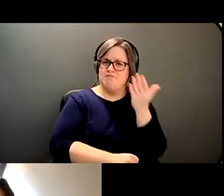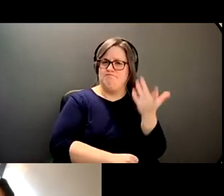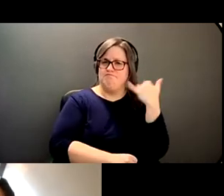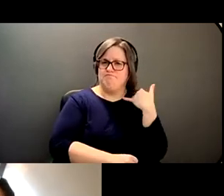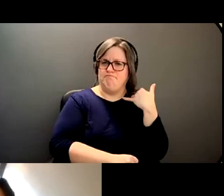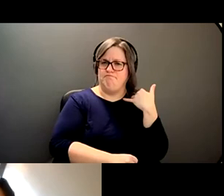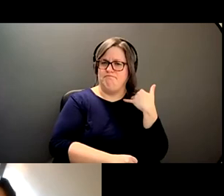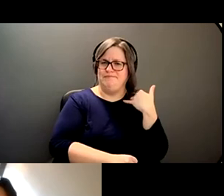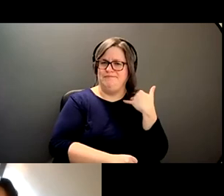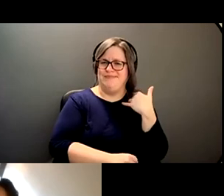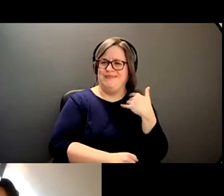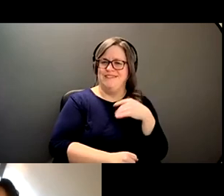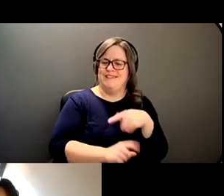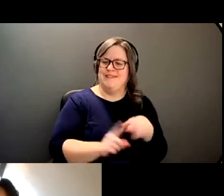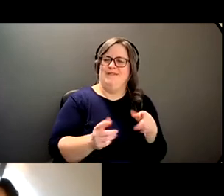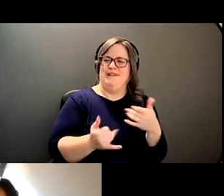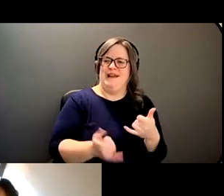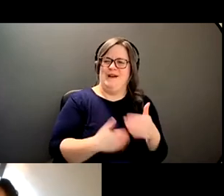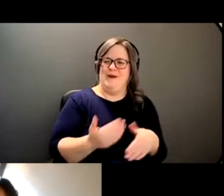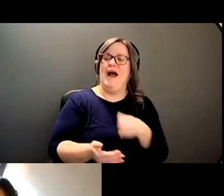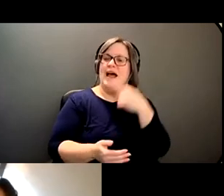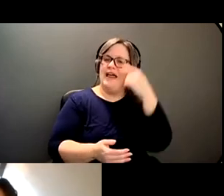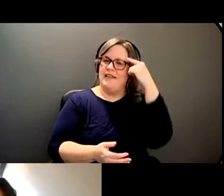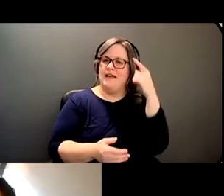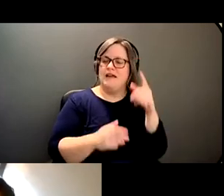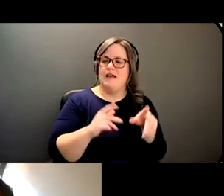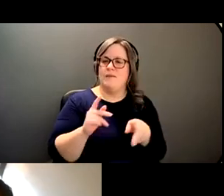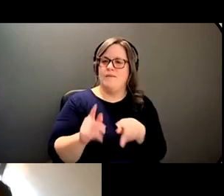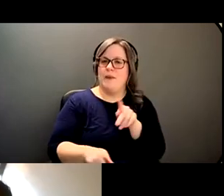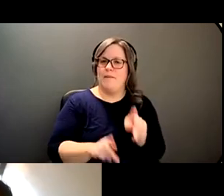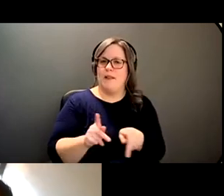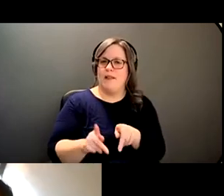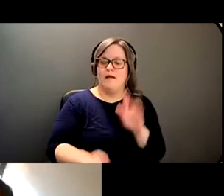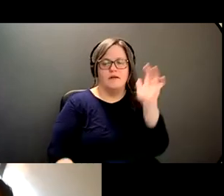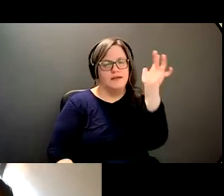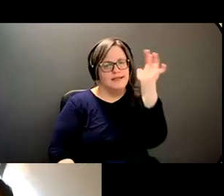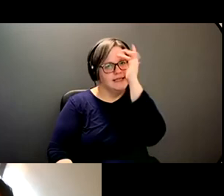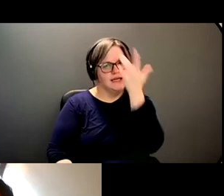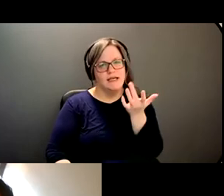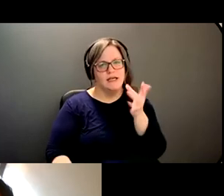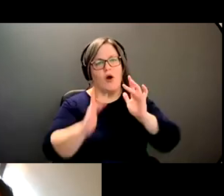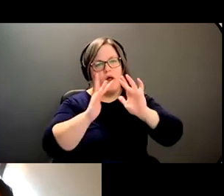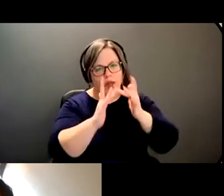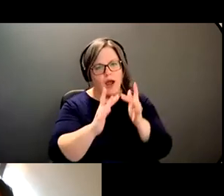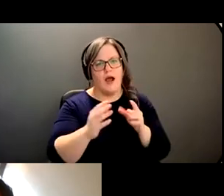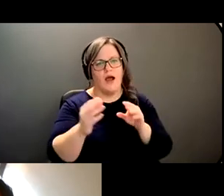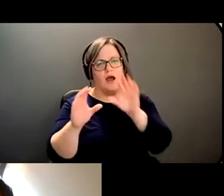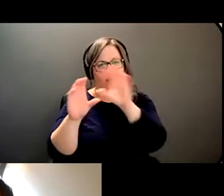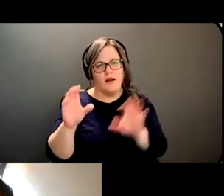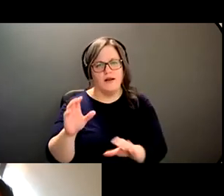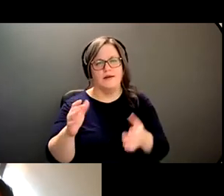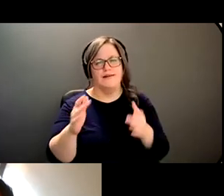think, you know, people are kind of getting sick of like digital or online programming. Everybody just wants to be in space